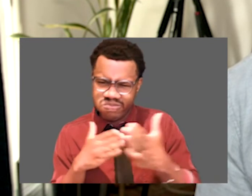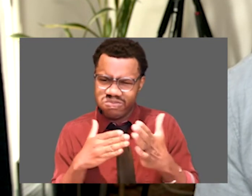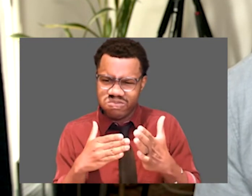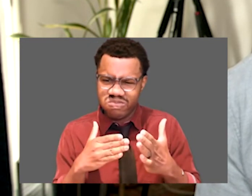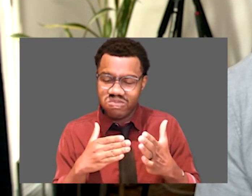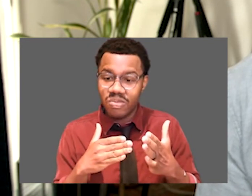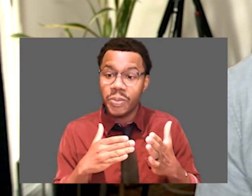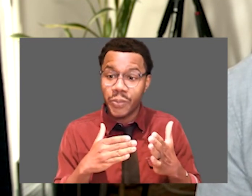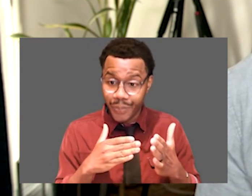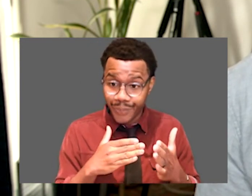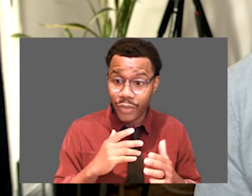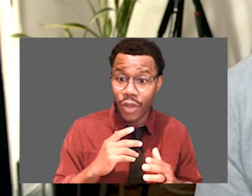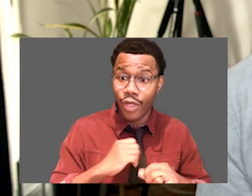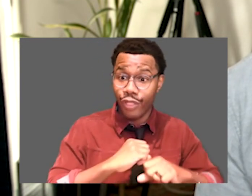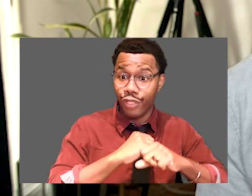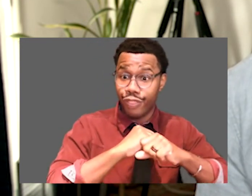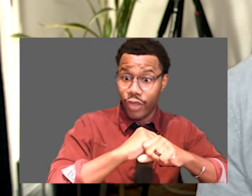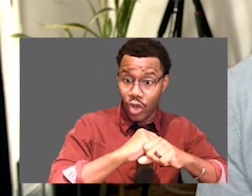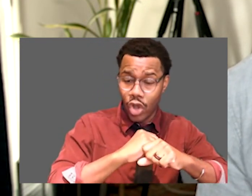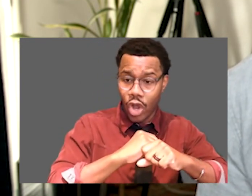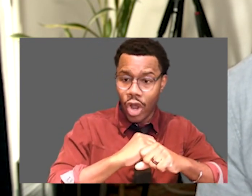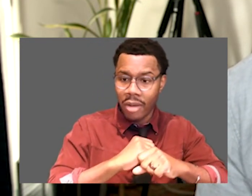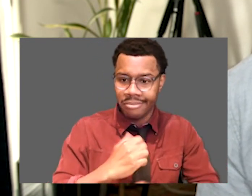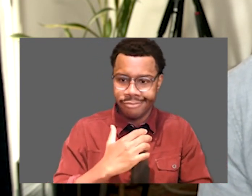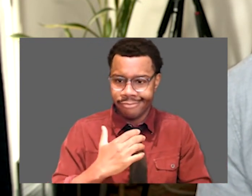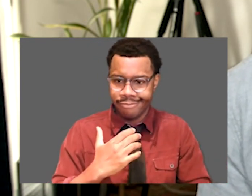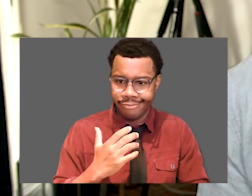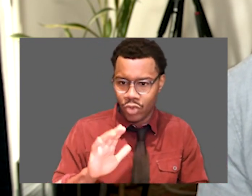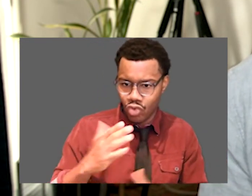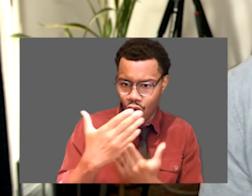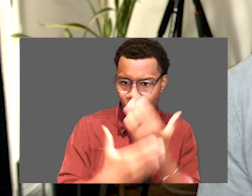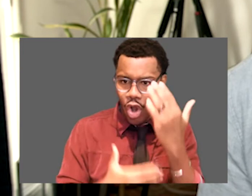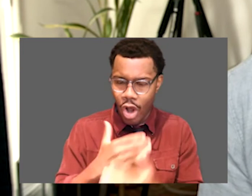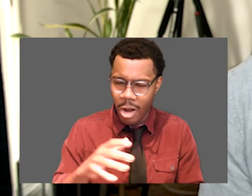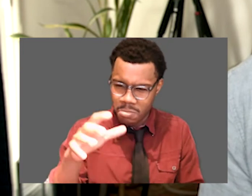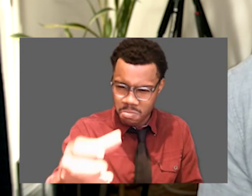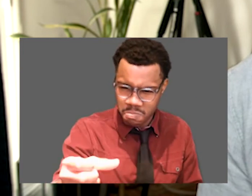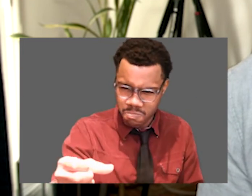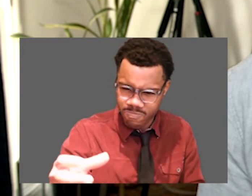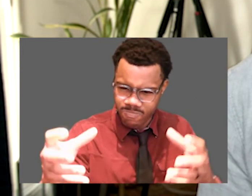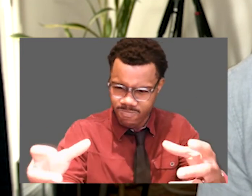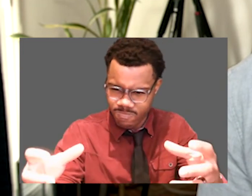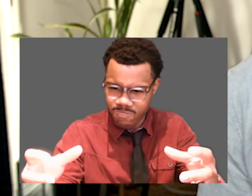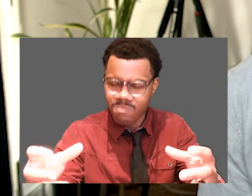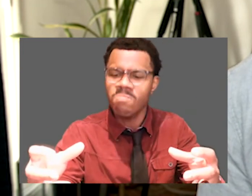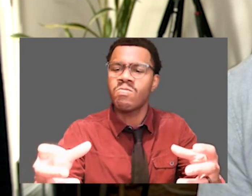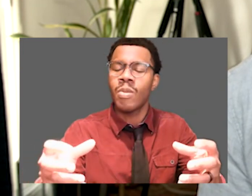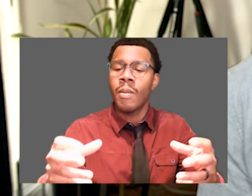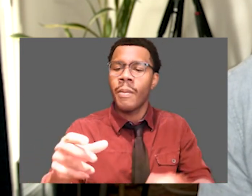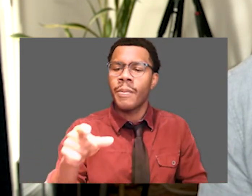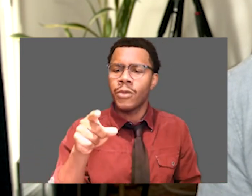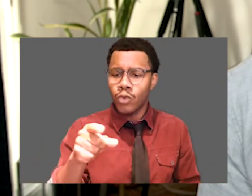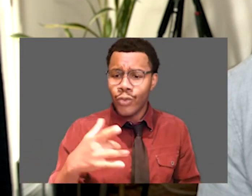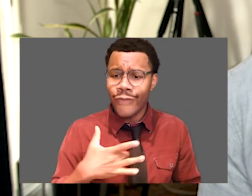firmly clutches your arms, bringing you back to this moment you so badly want to escape. You feel the cold